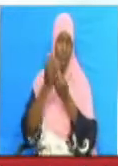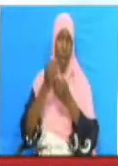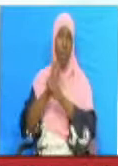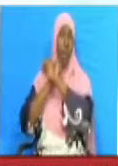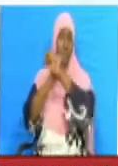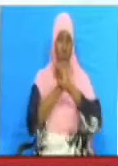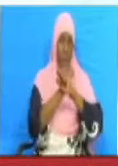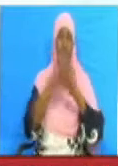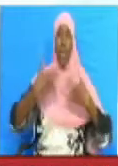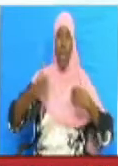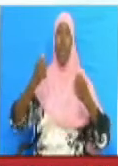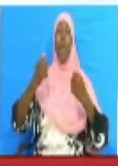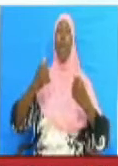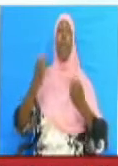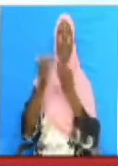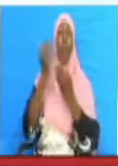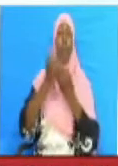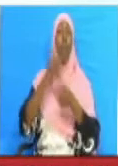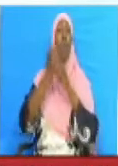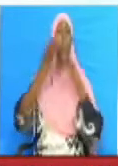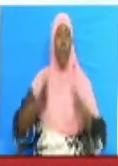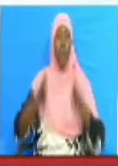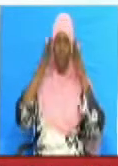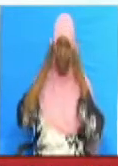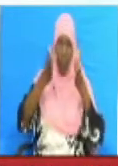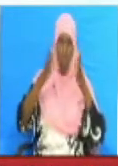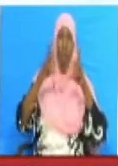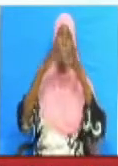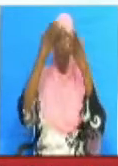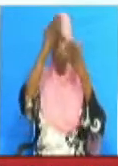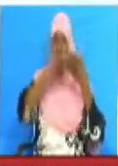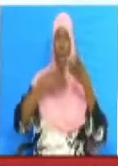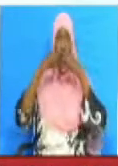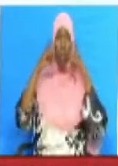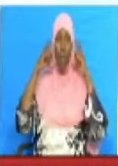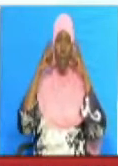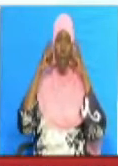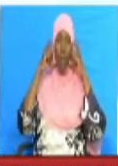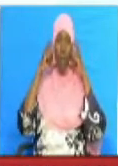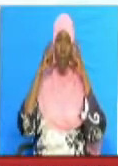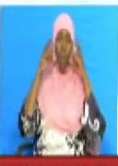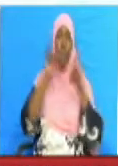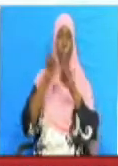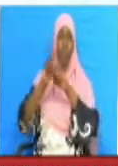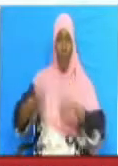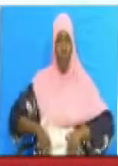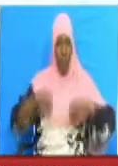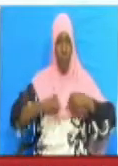workers. And we are also focusing on face masks. And we are also doing livelihood support.